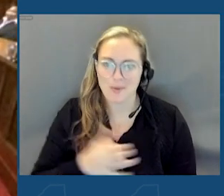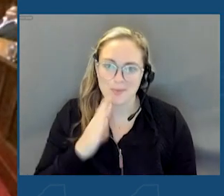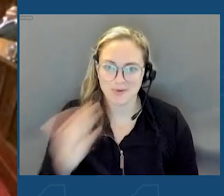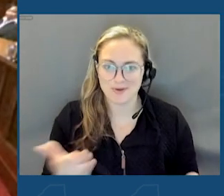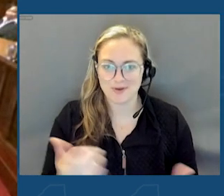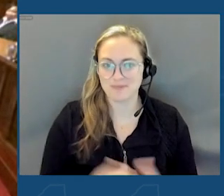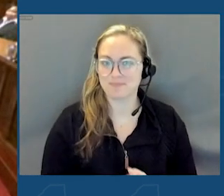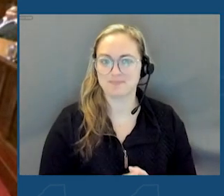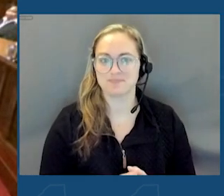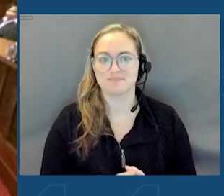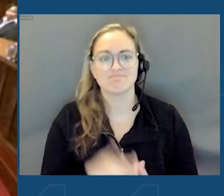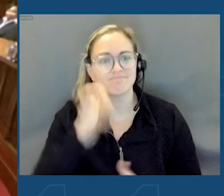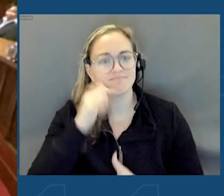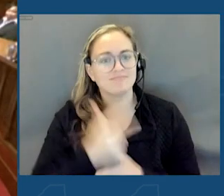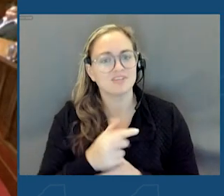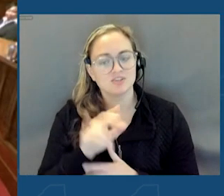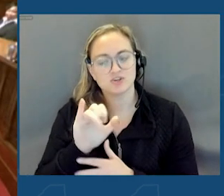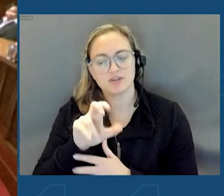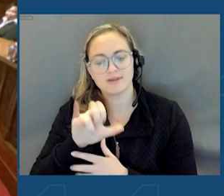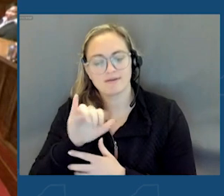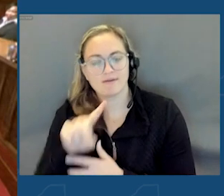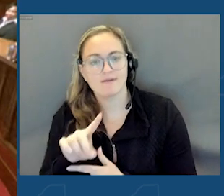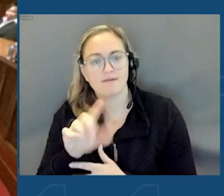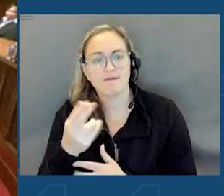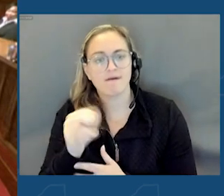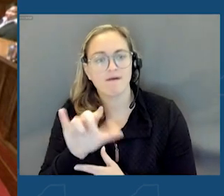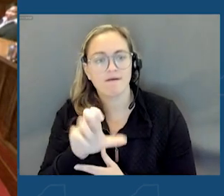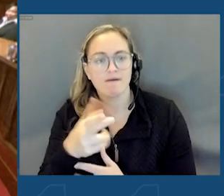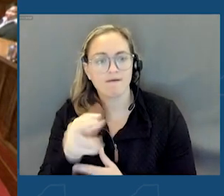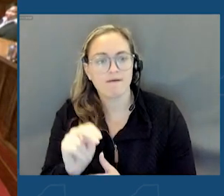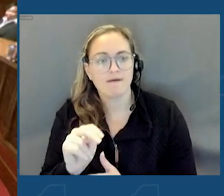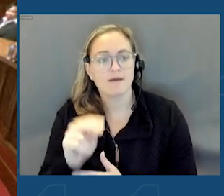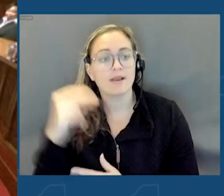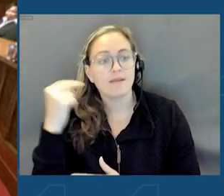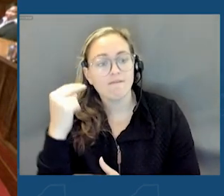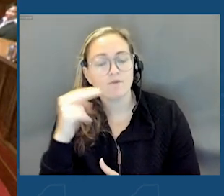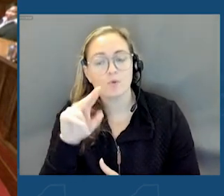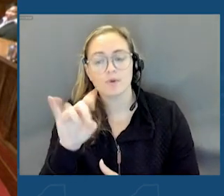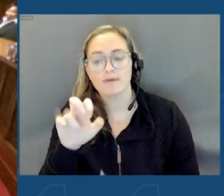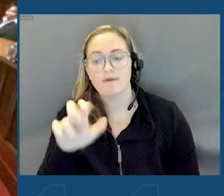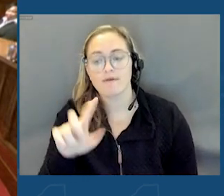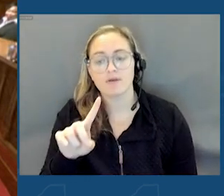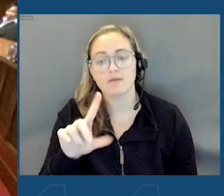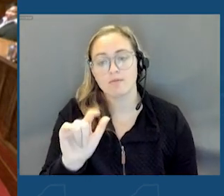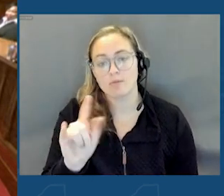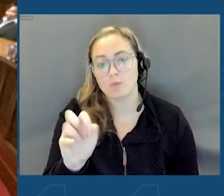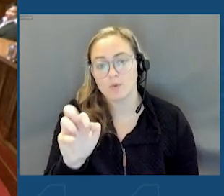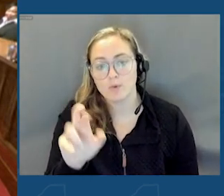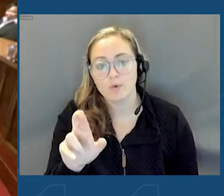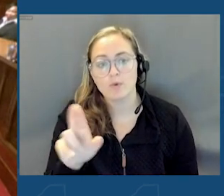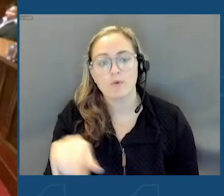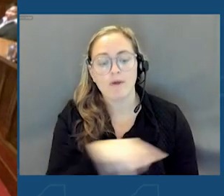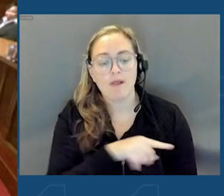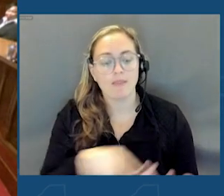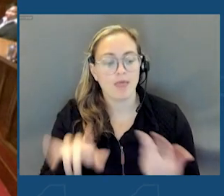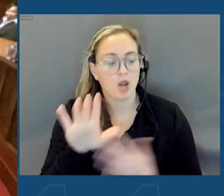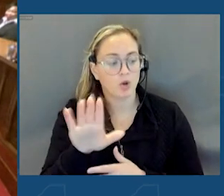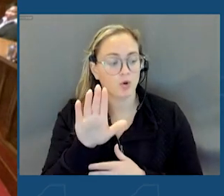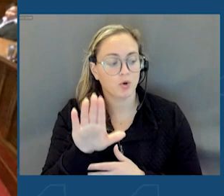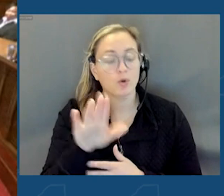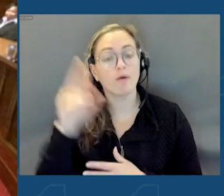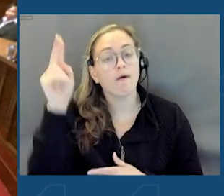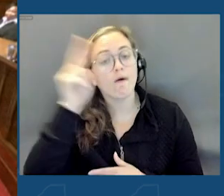Her sister, Enid Halligan. Her nephew, David Moyer. And then her uncle,